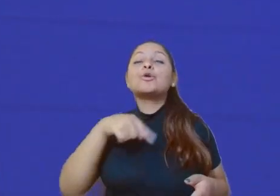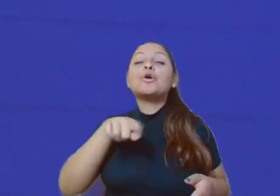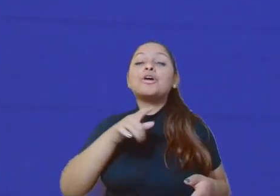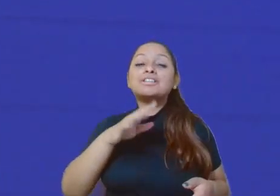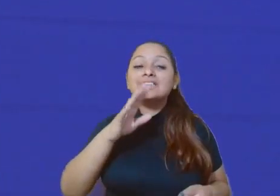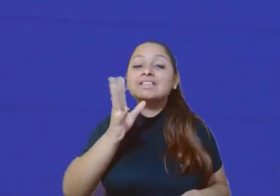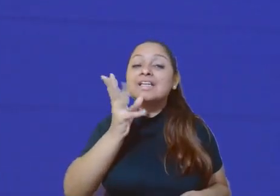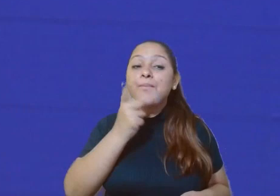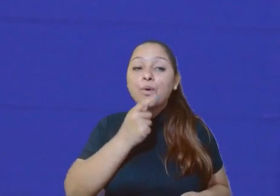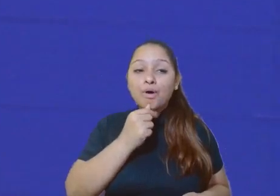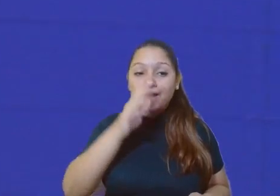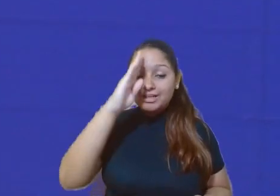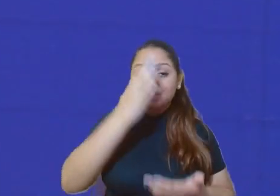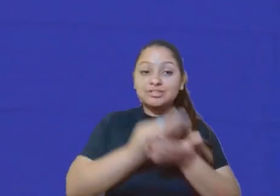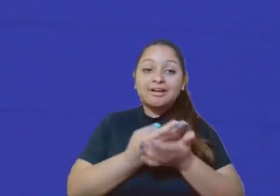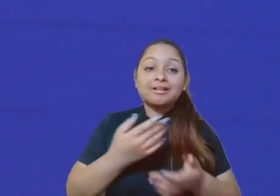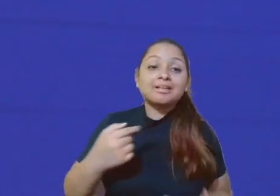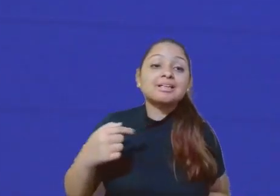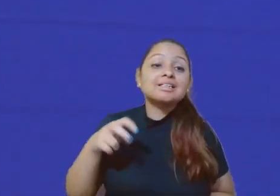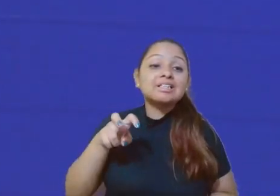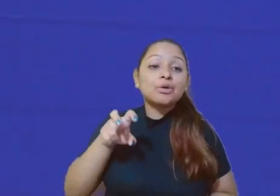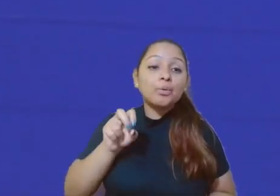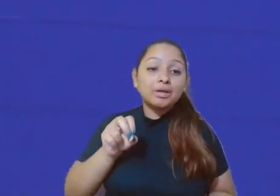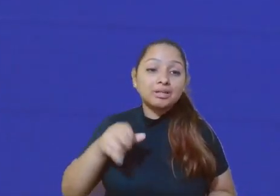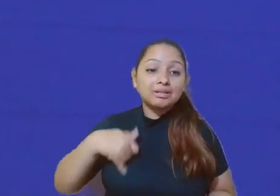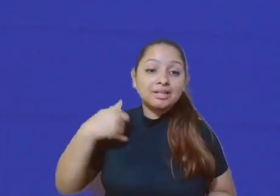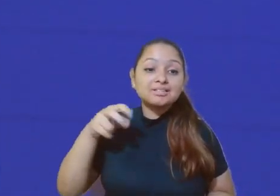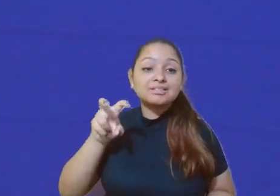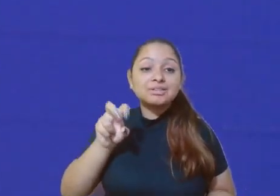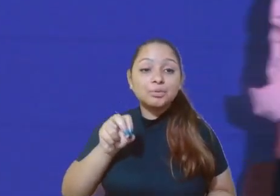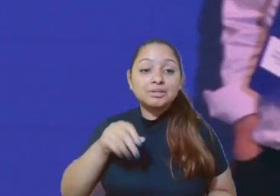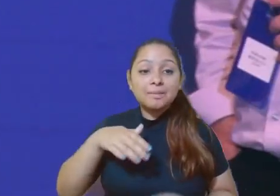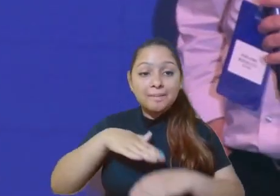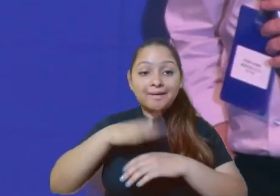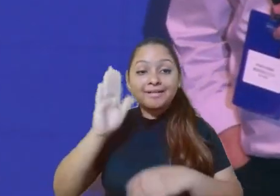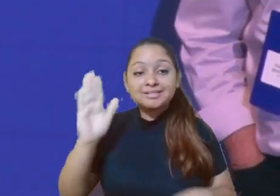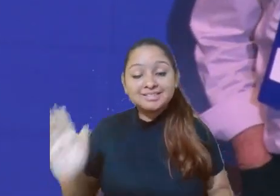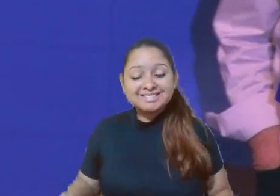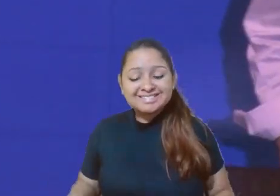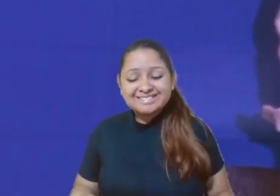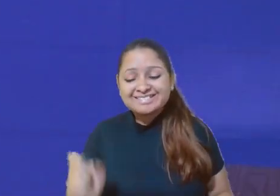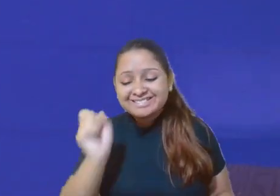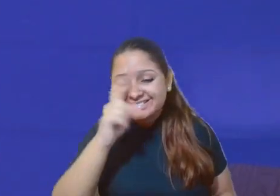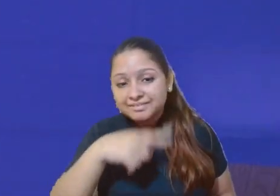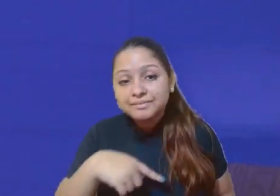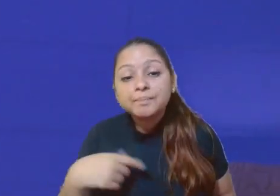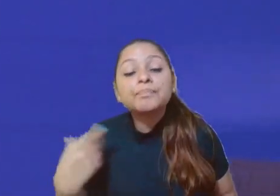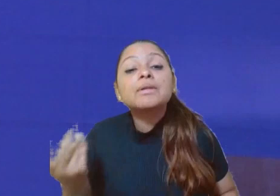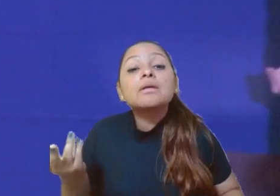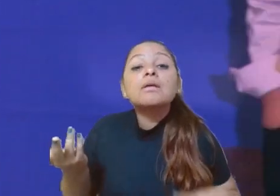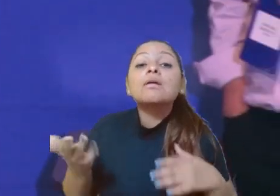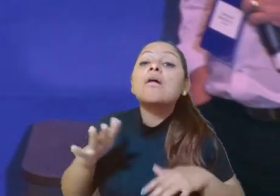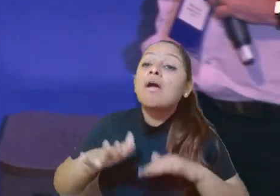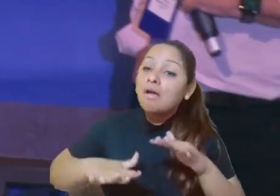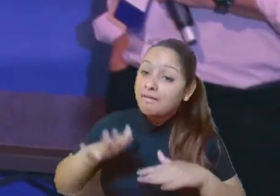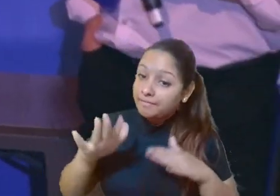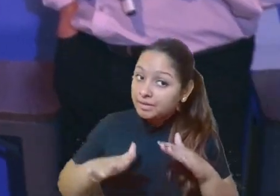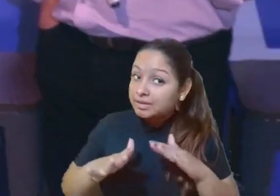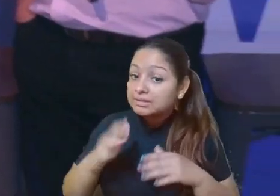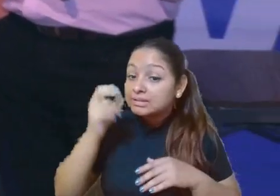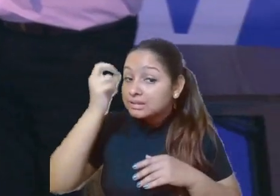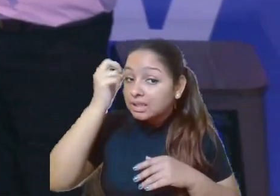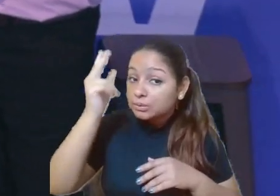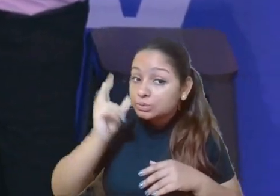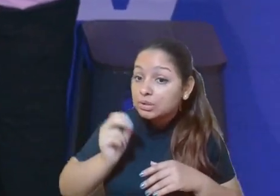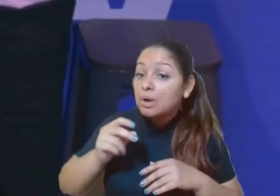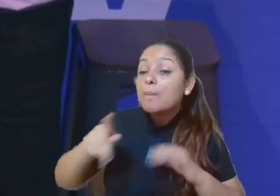years old, so I'd like to ask a question to Bertolucci. Sometimes the culture of a